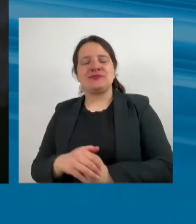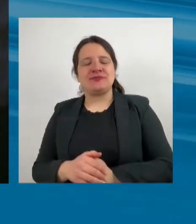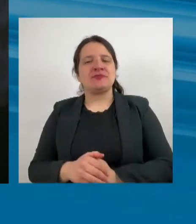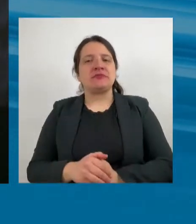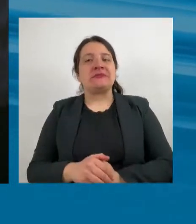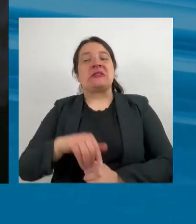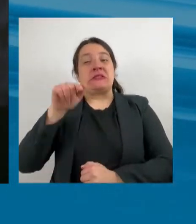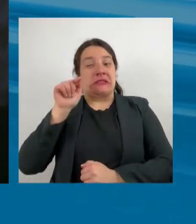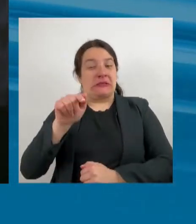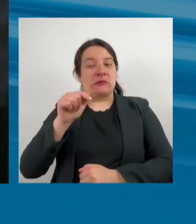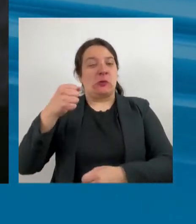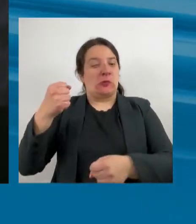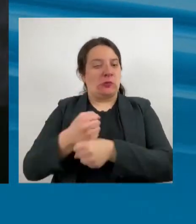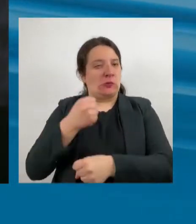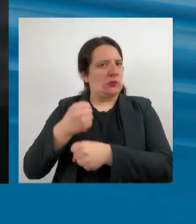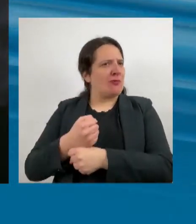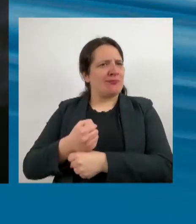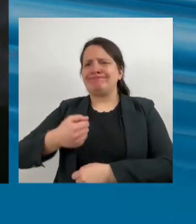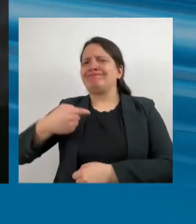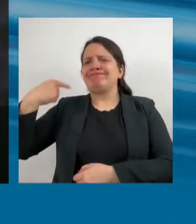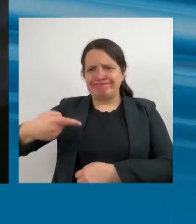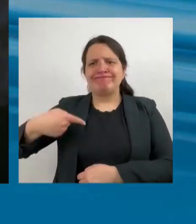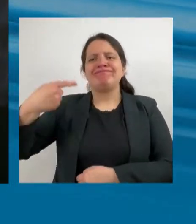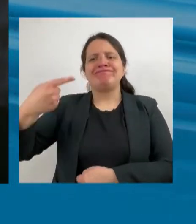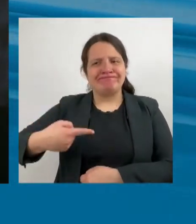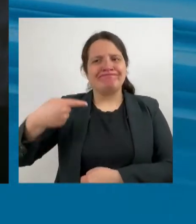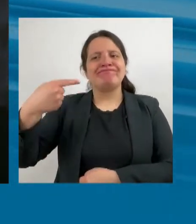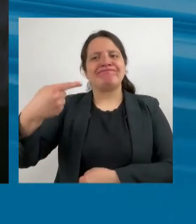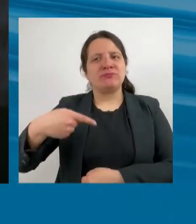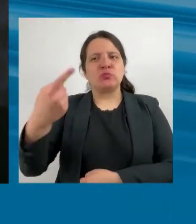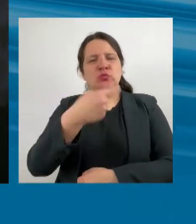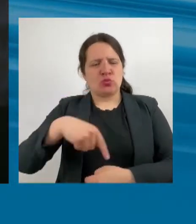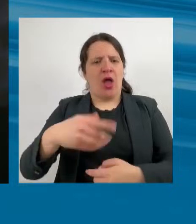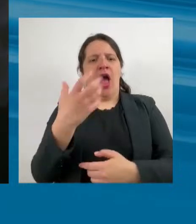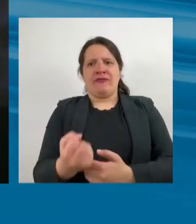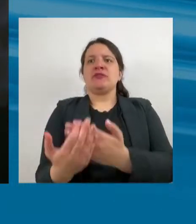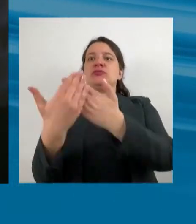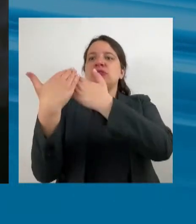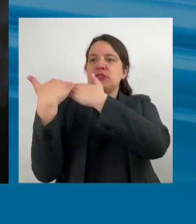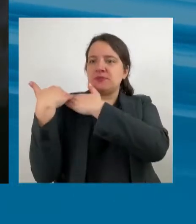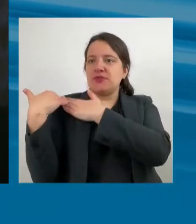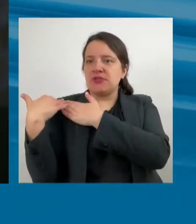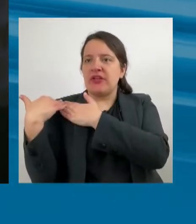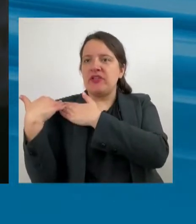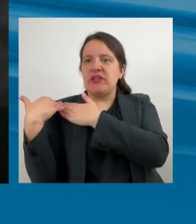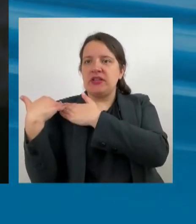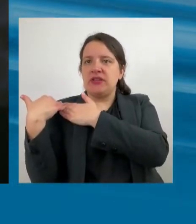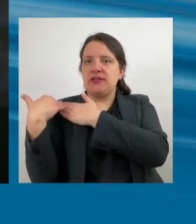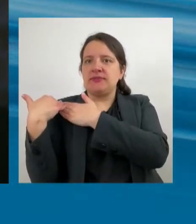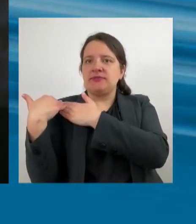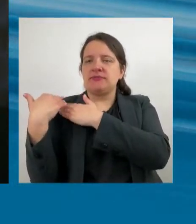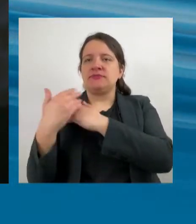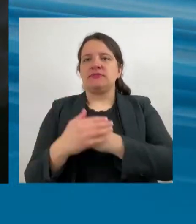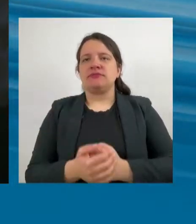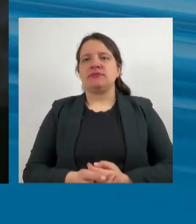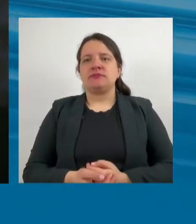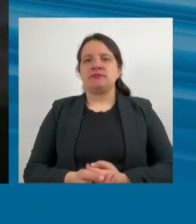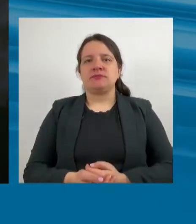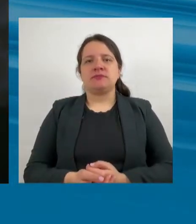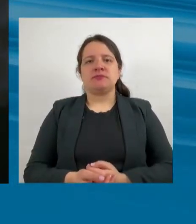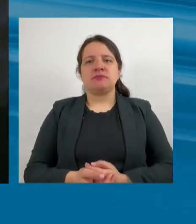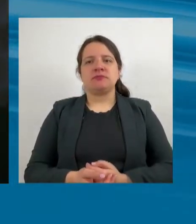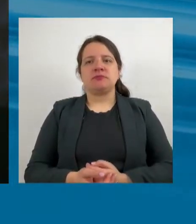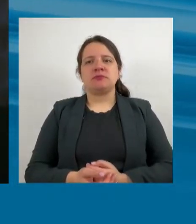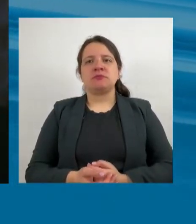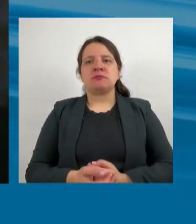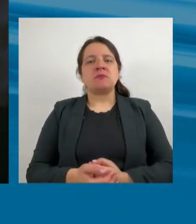Quite a challenge for us. But especially we have an ongoing task that involves a high